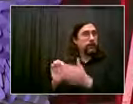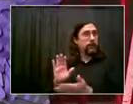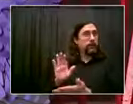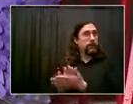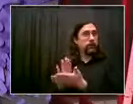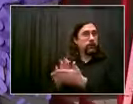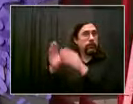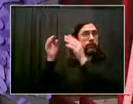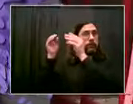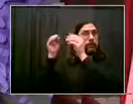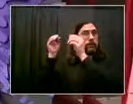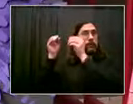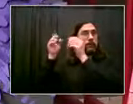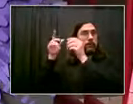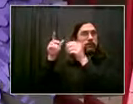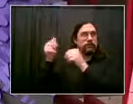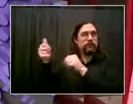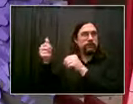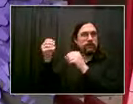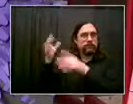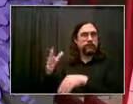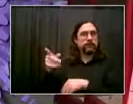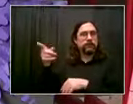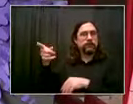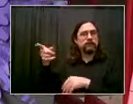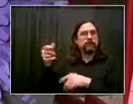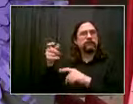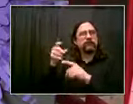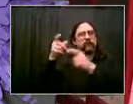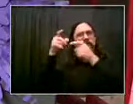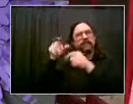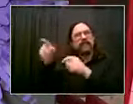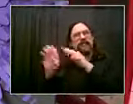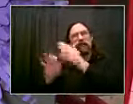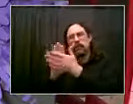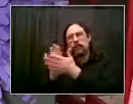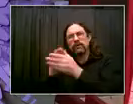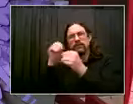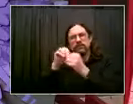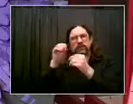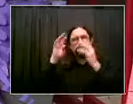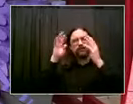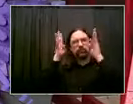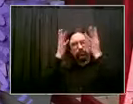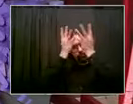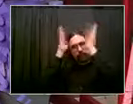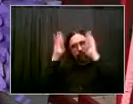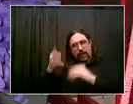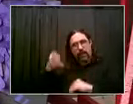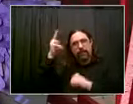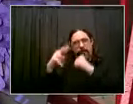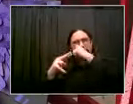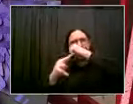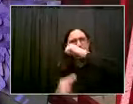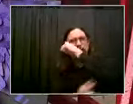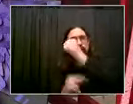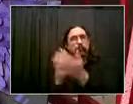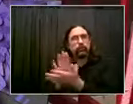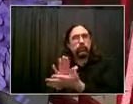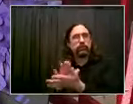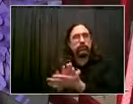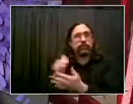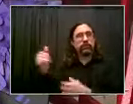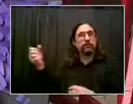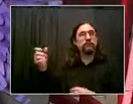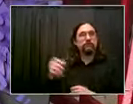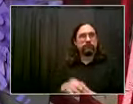Good morning, Mr. Mayor. I am live from Brooklyn at New Bridges Elementary School with Principal Bowles, and we